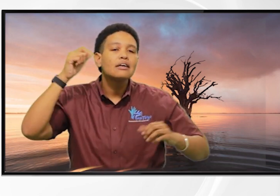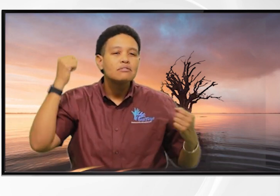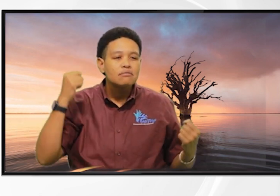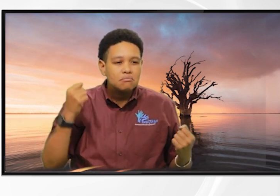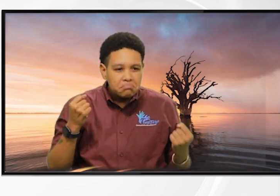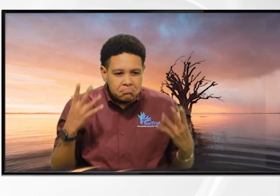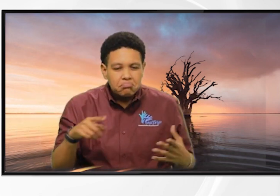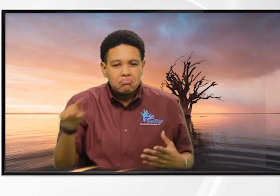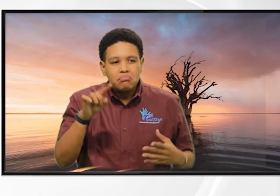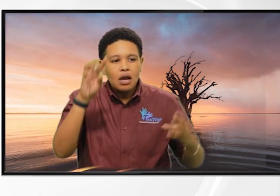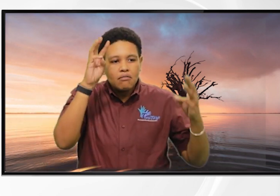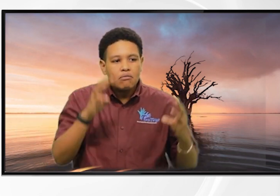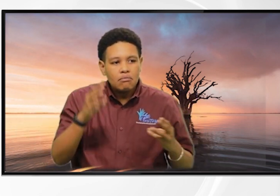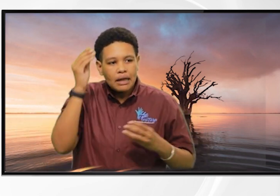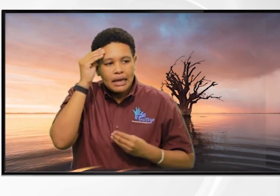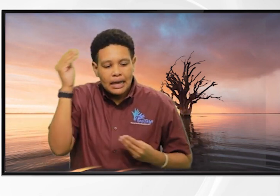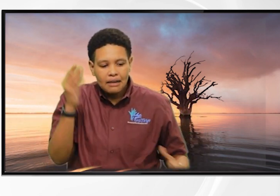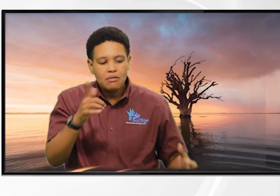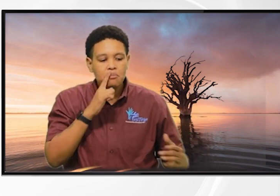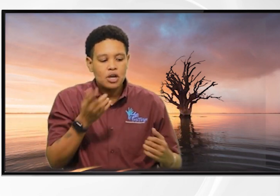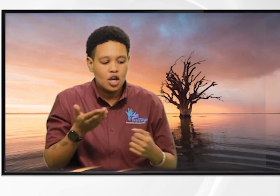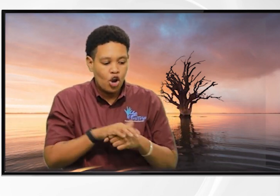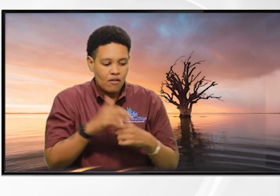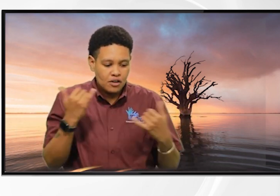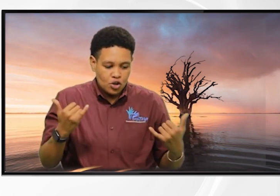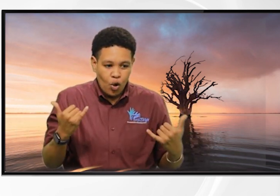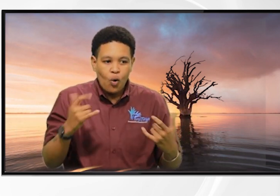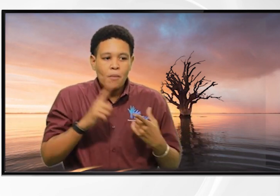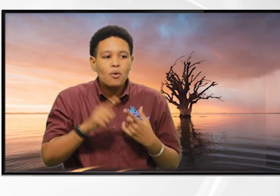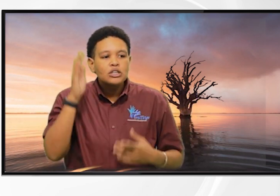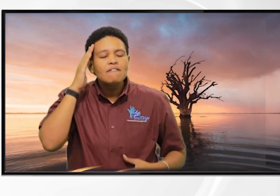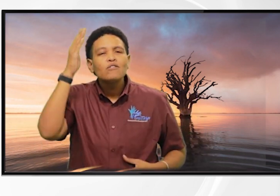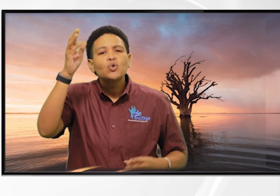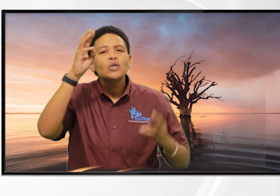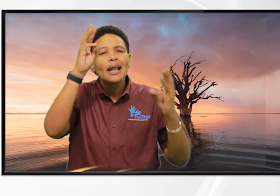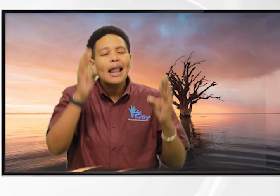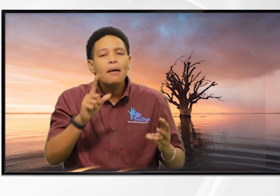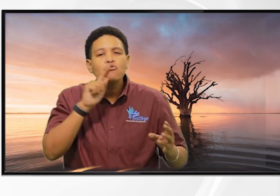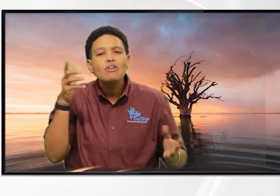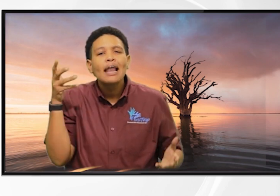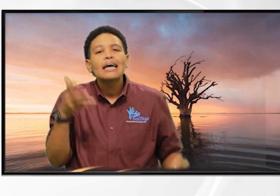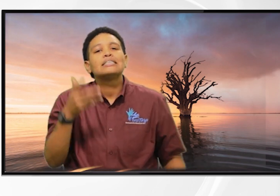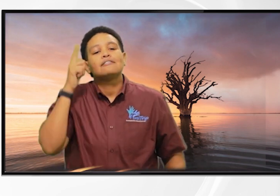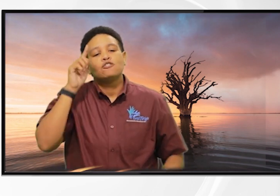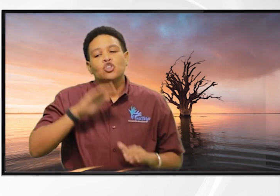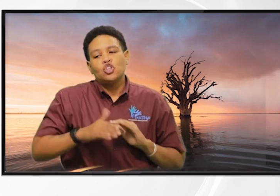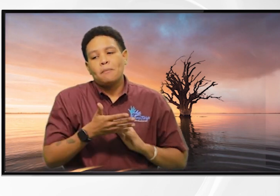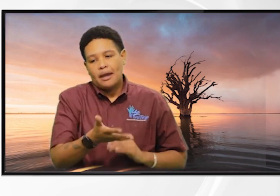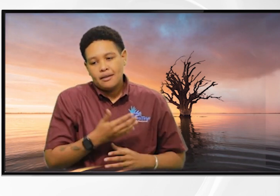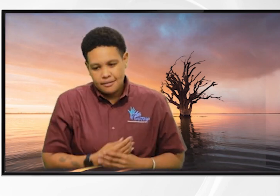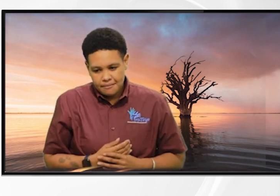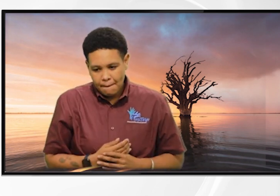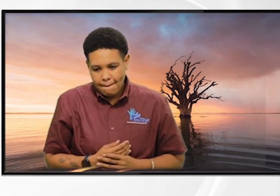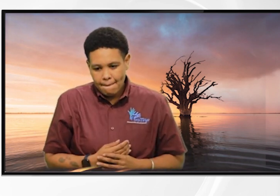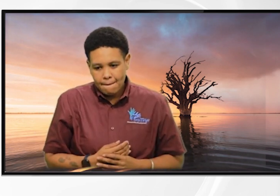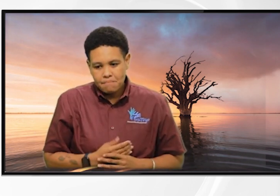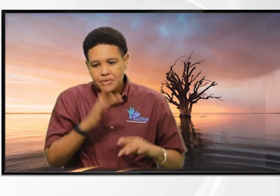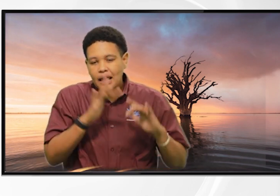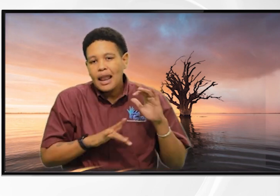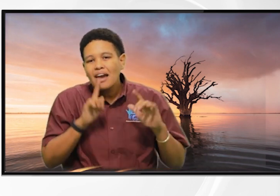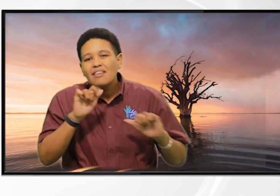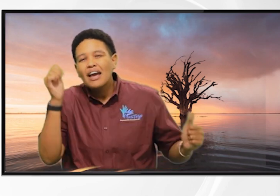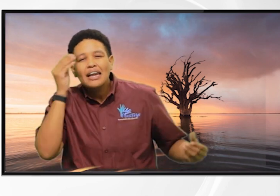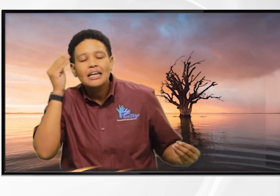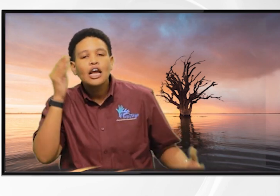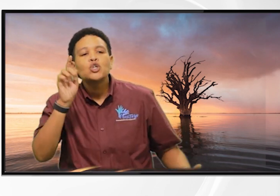significant amount of climate information covering present and future climate exists for Jamaica. The lack of any